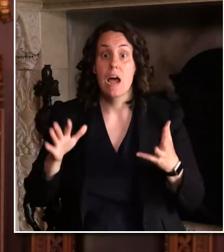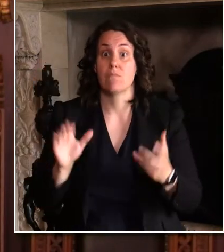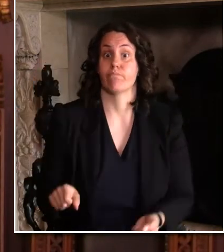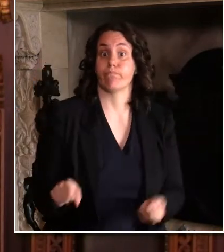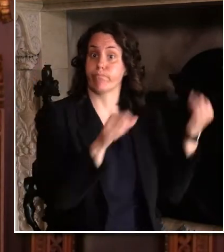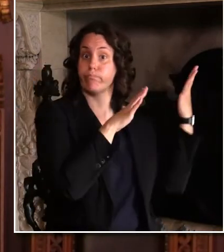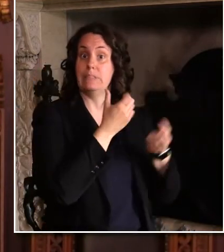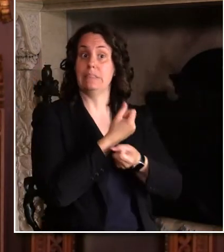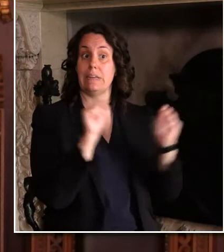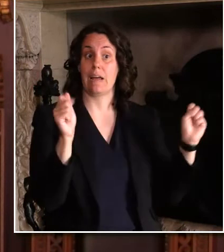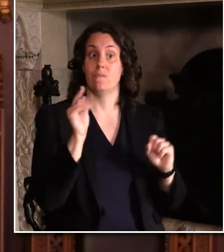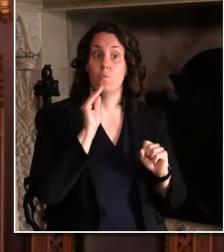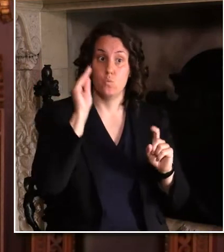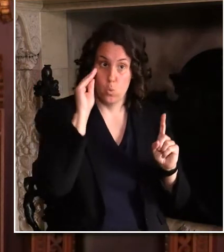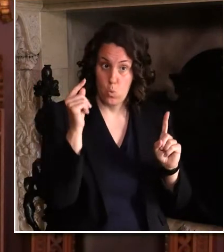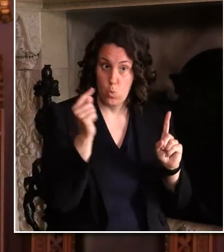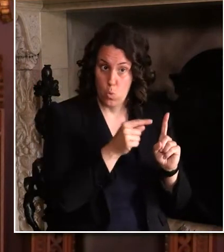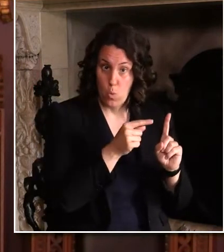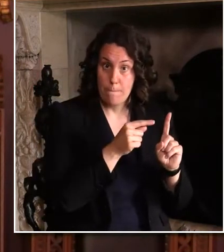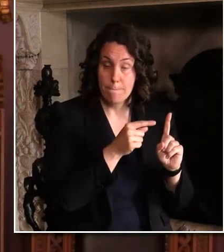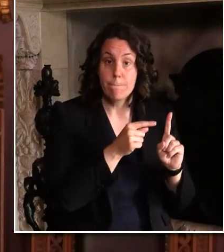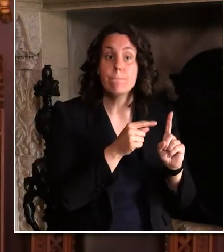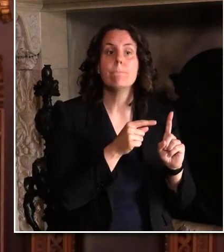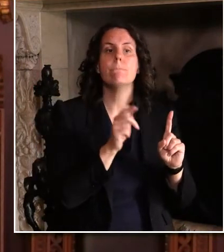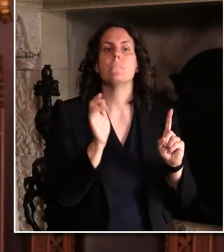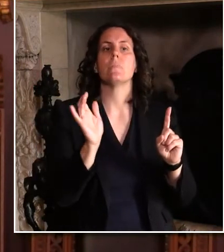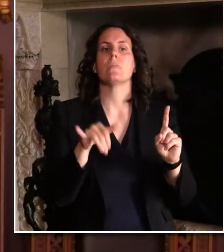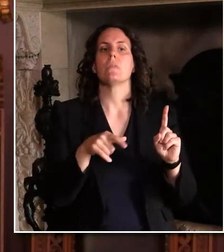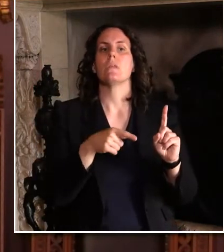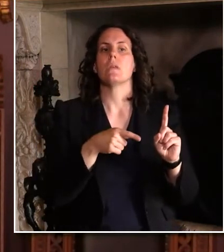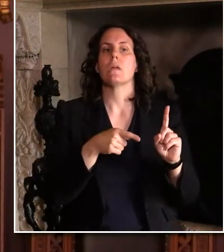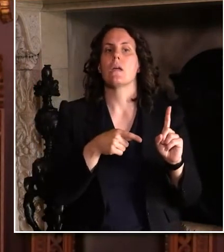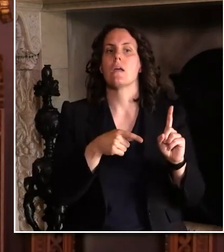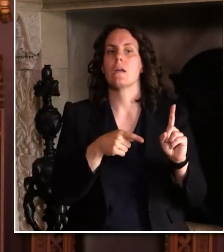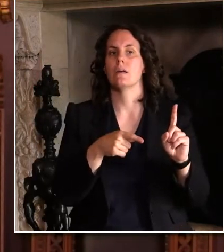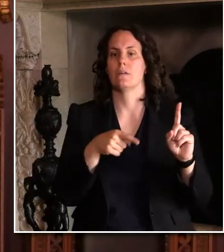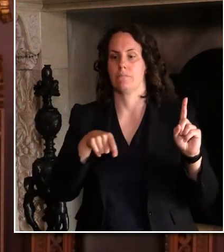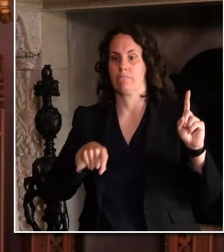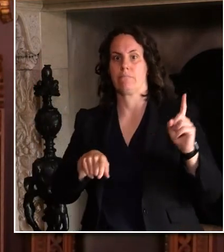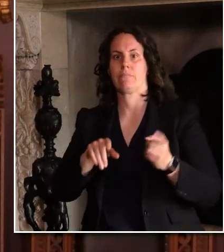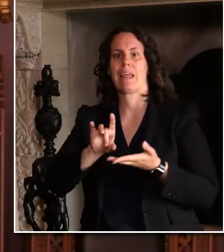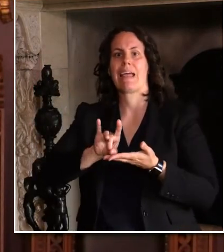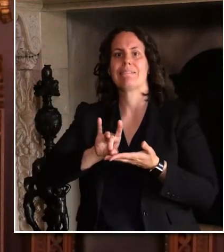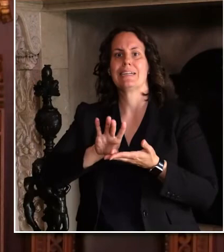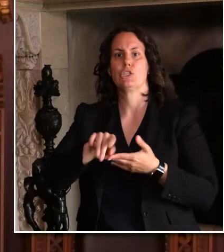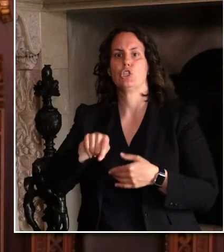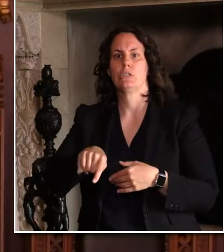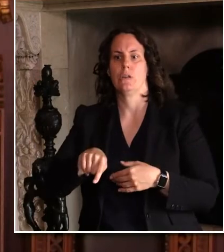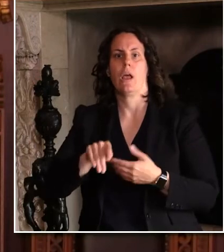orders expired, this made eviction more of a possibility, and that's why we're doing what we're doing with these